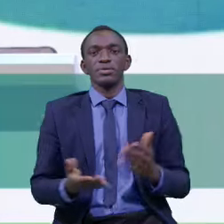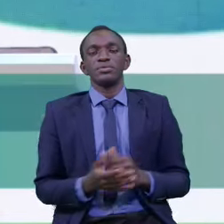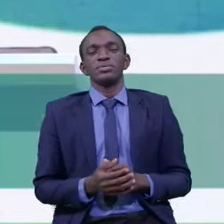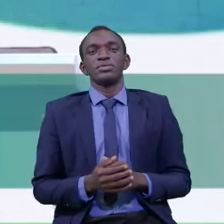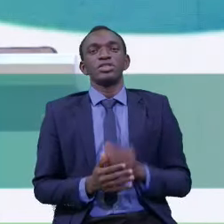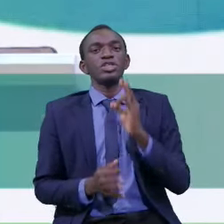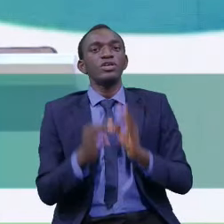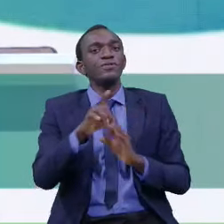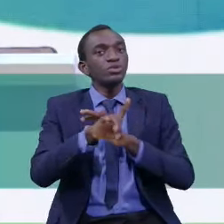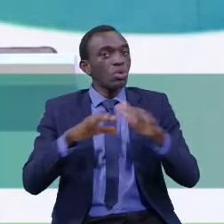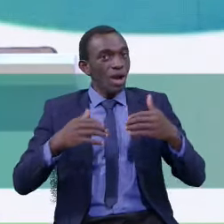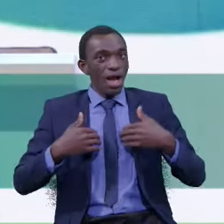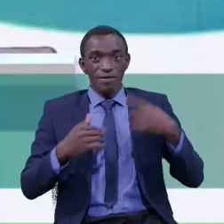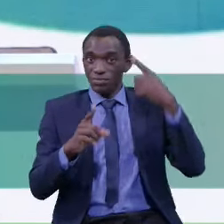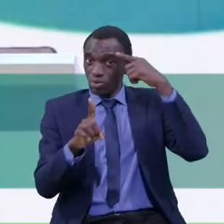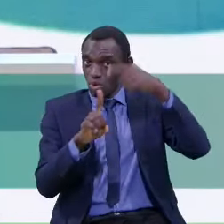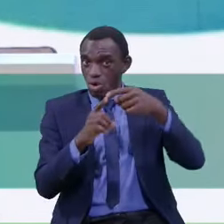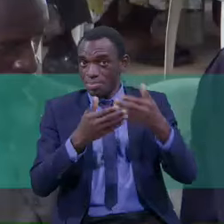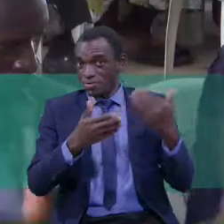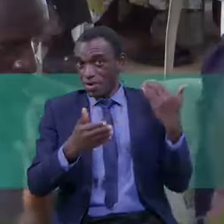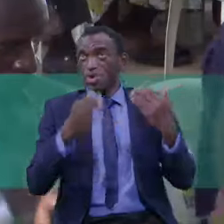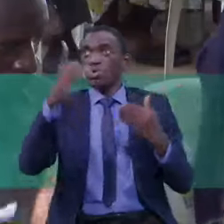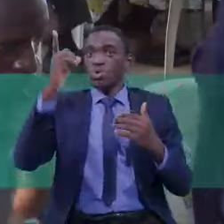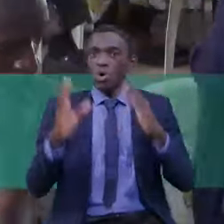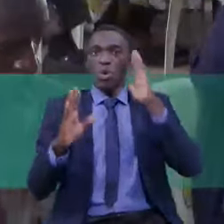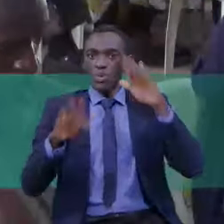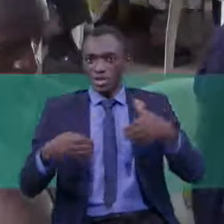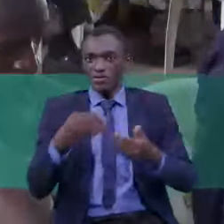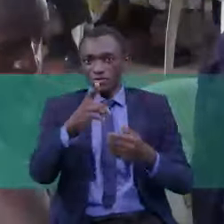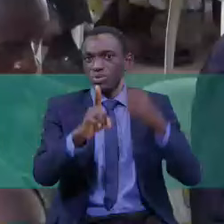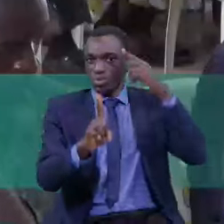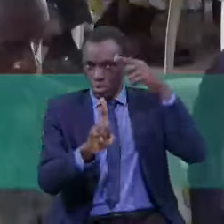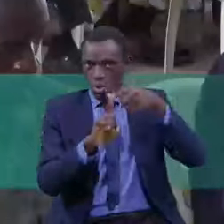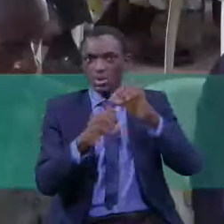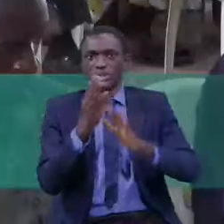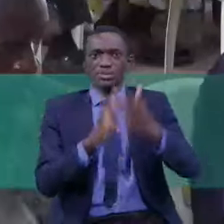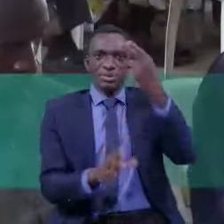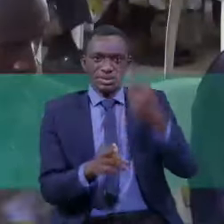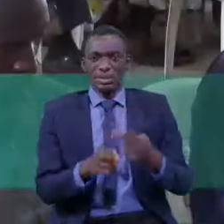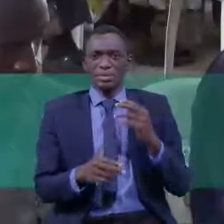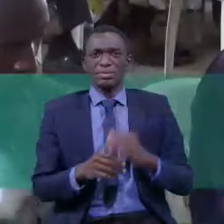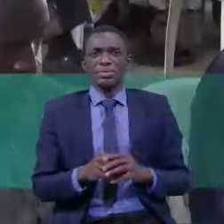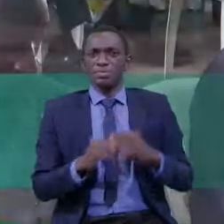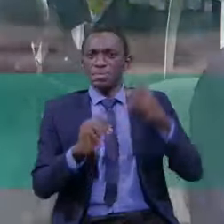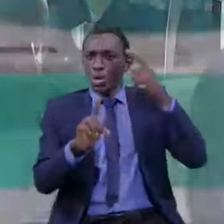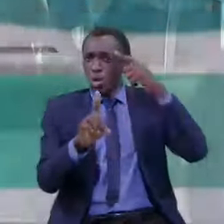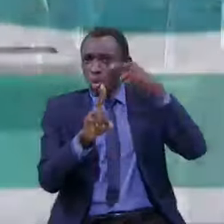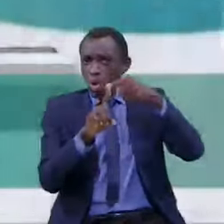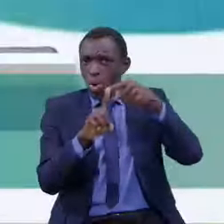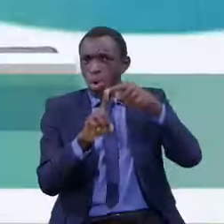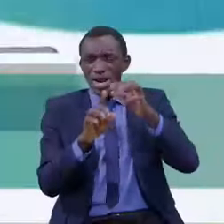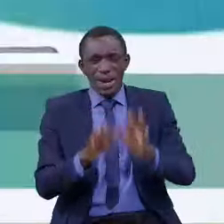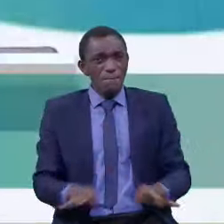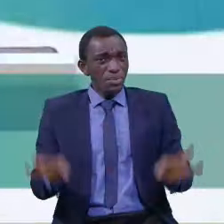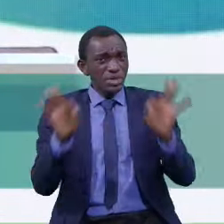goal yet, God will give you a goal. A goal worth living for.